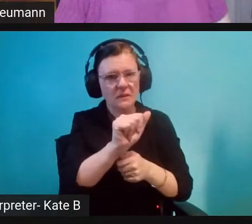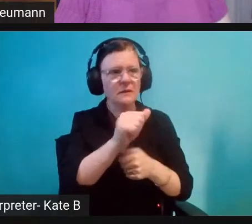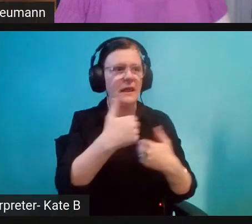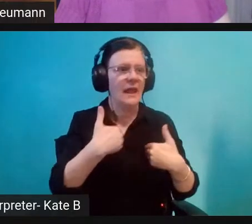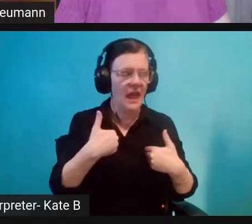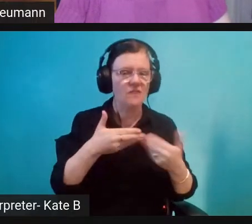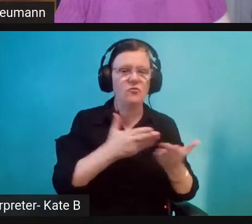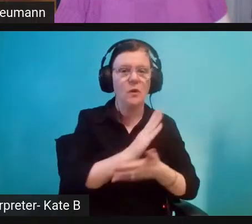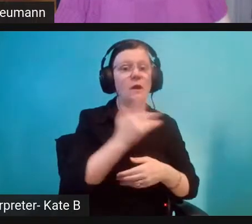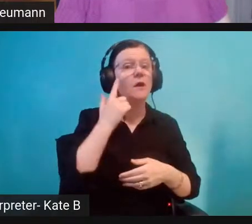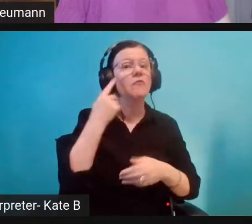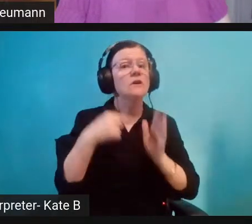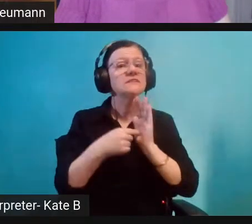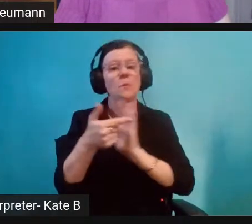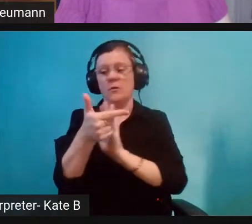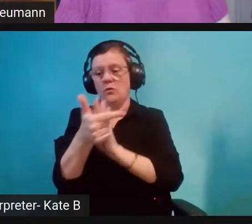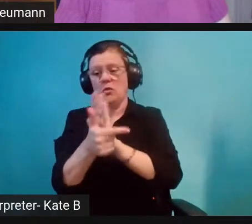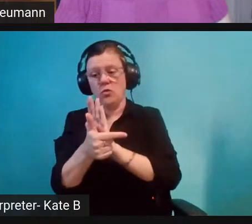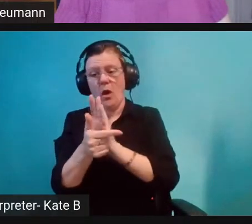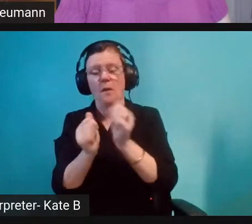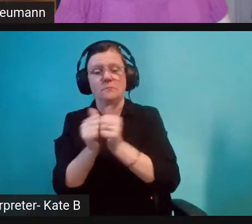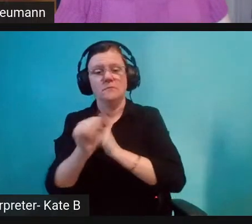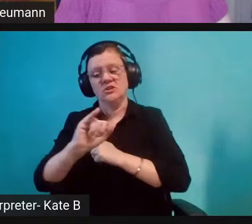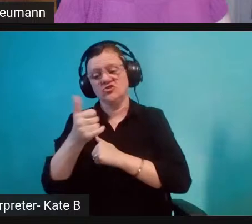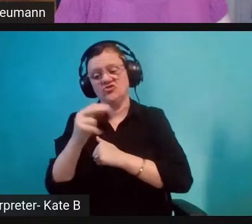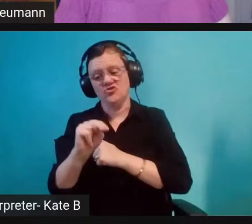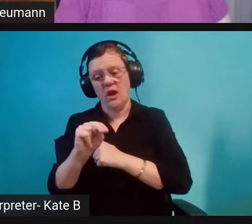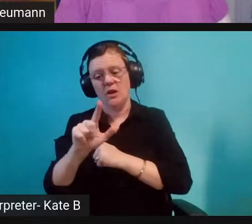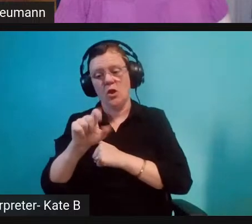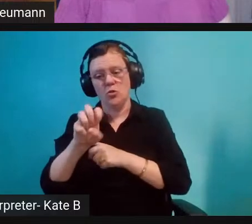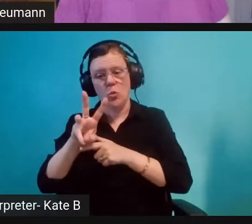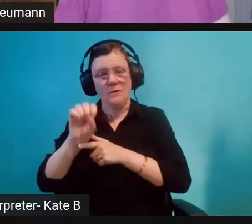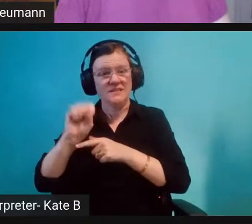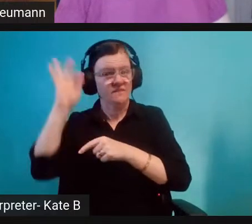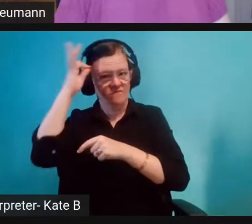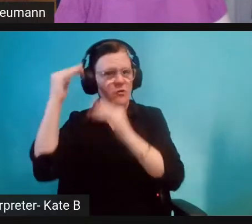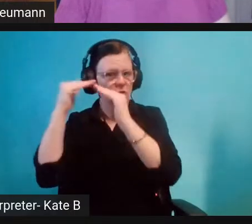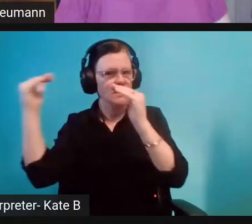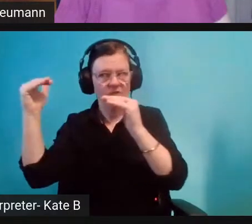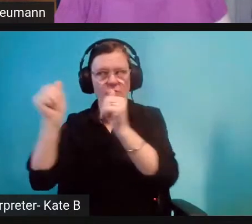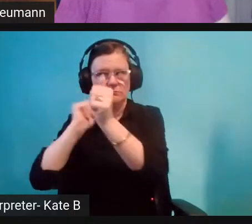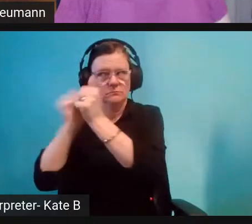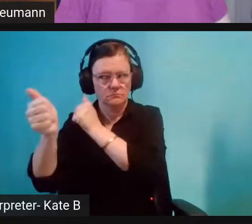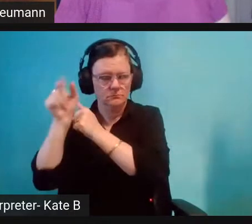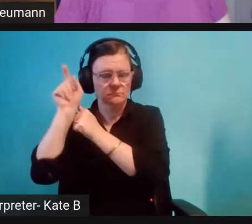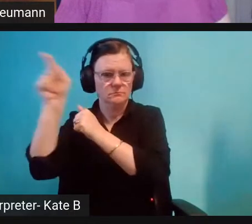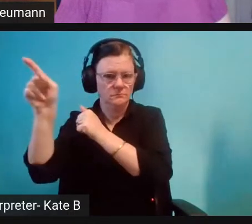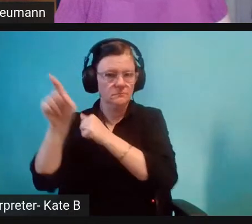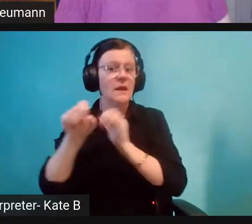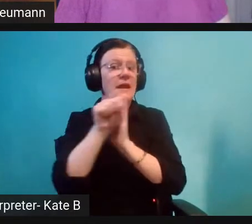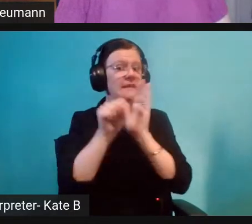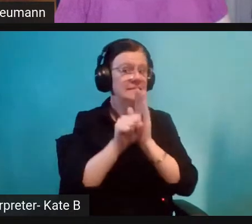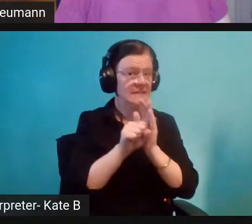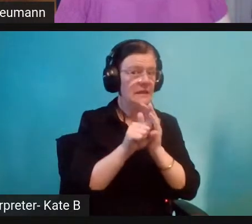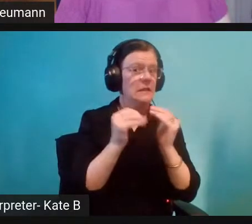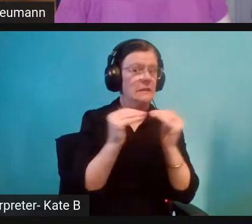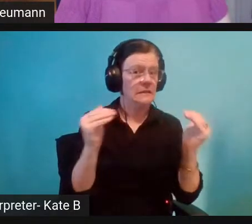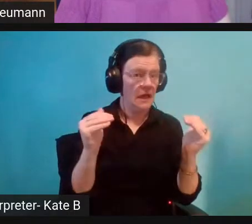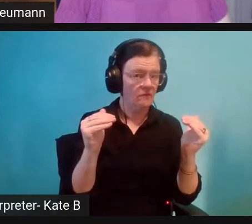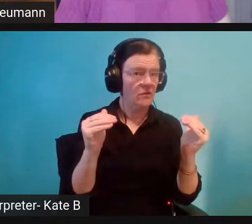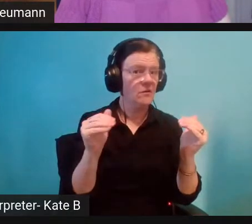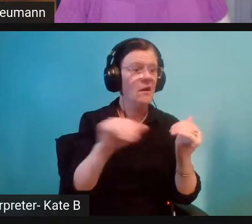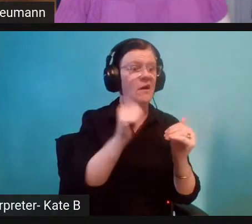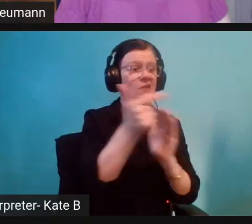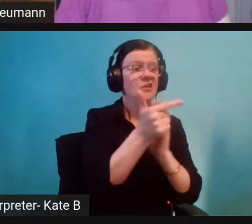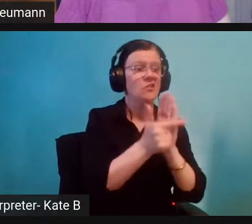Lewis legislation or other similar legislation at the federal level, fighting at state levels against repressive